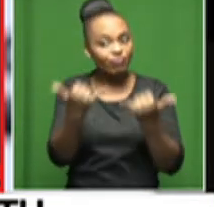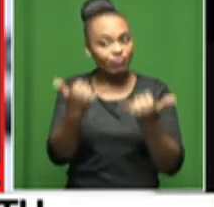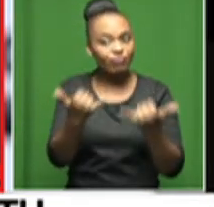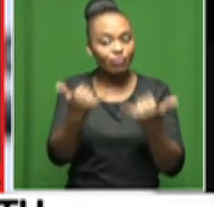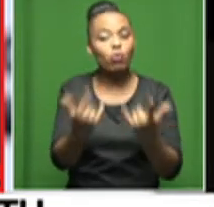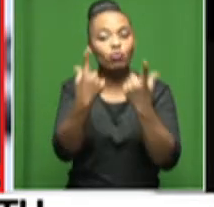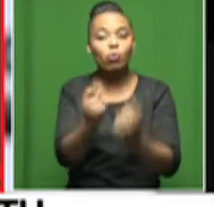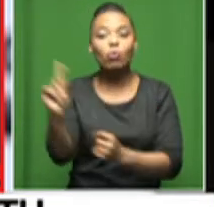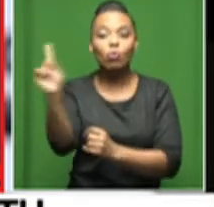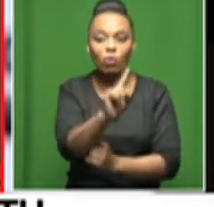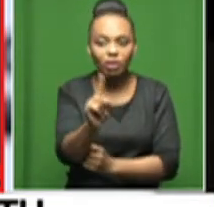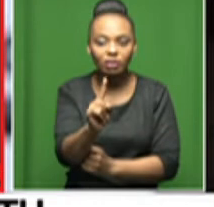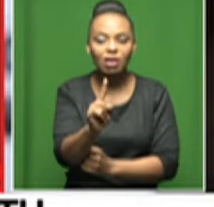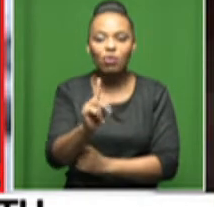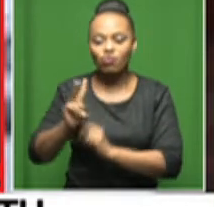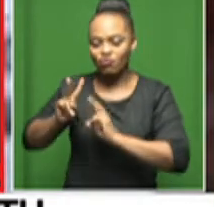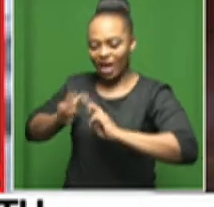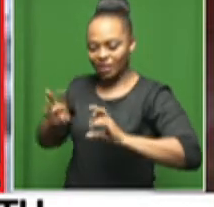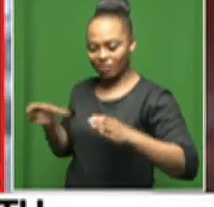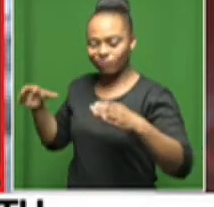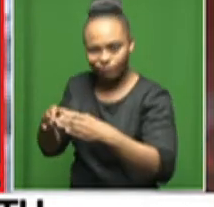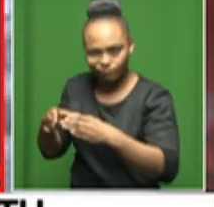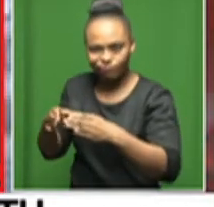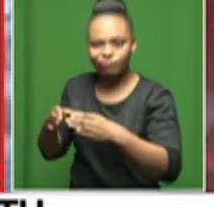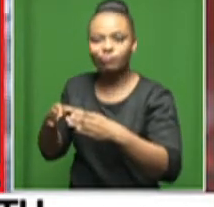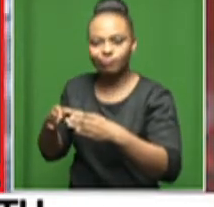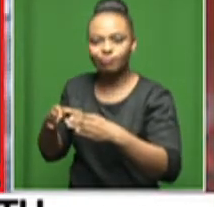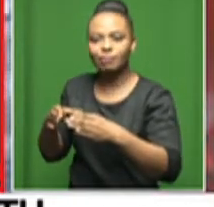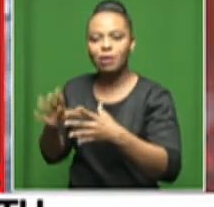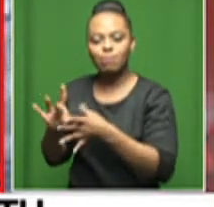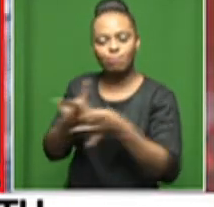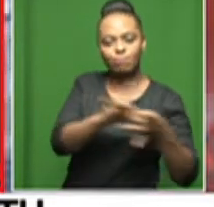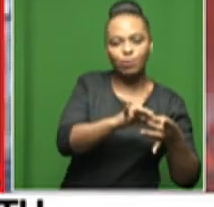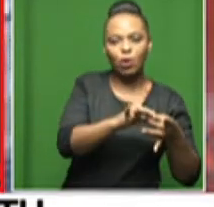align our research bodies together with the